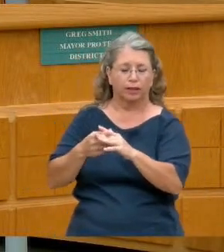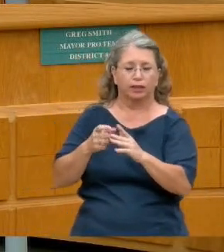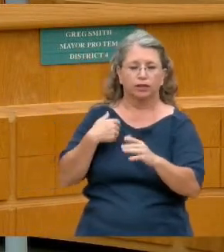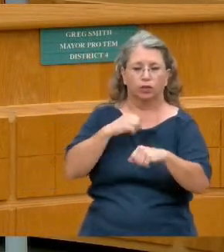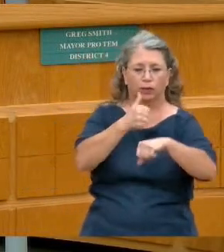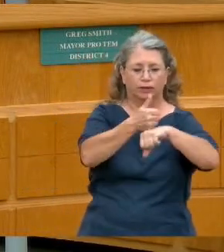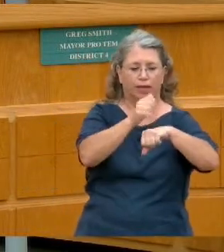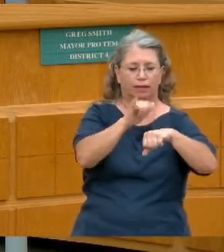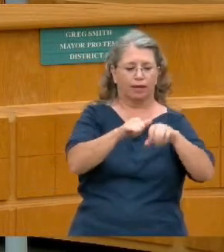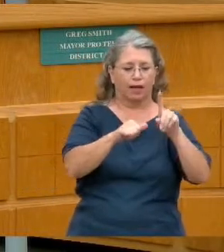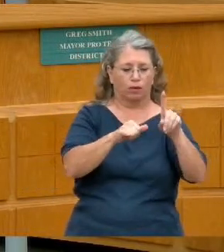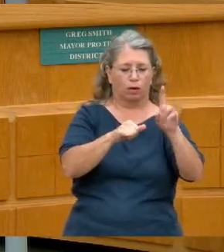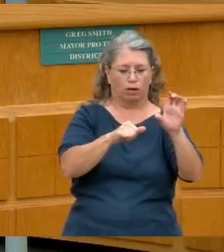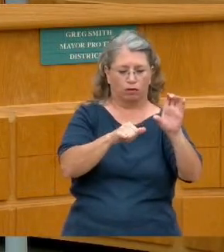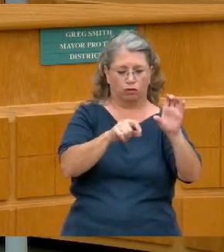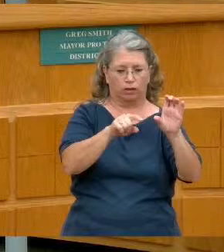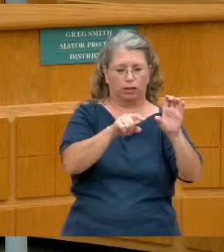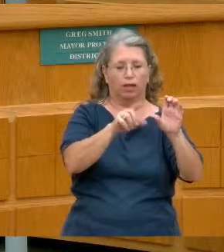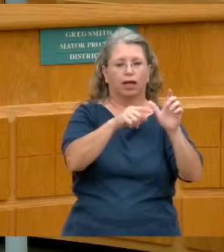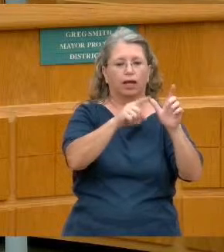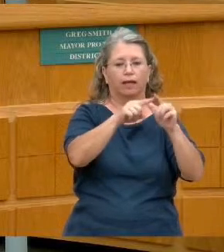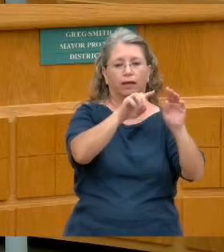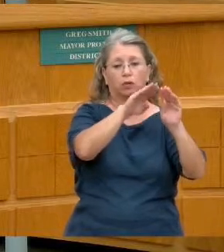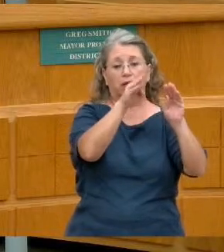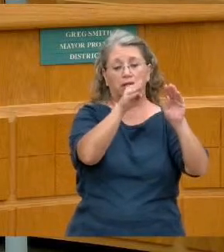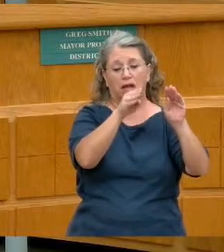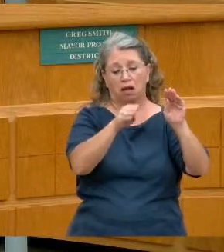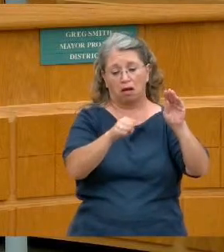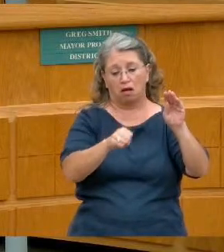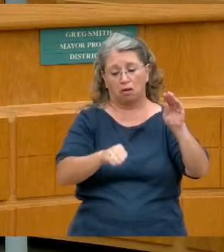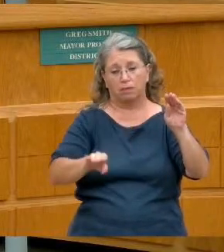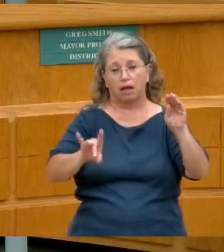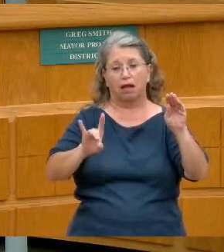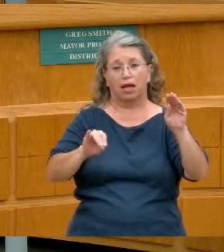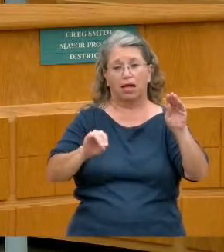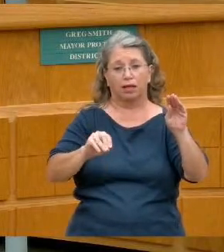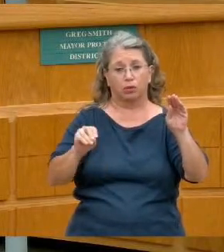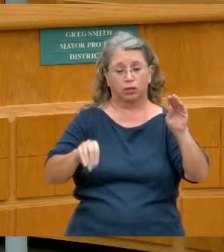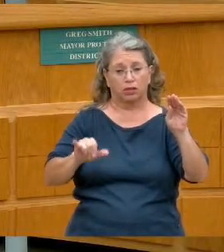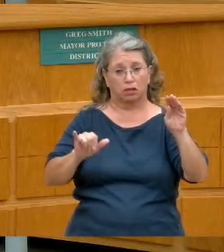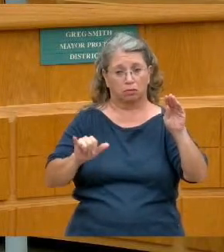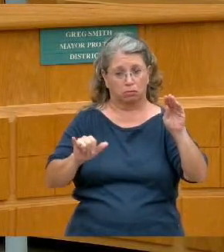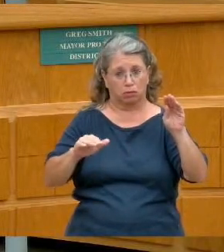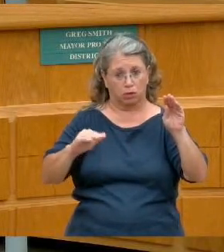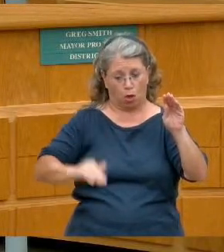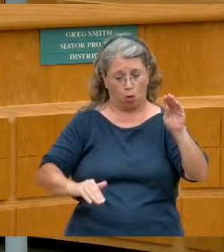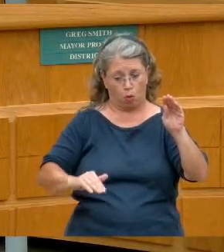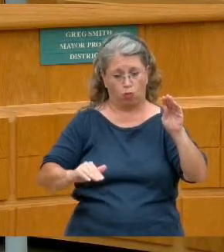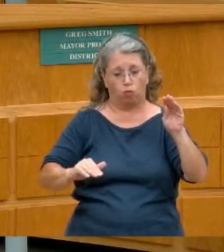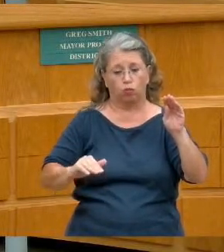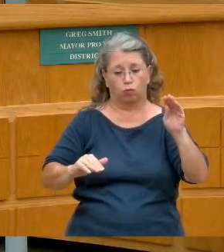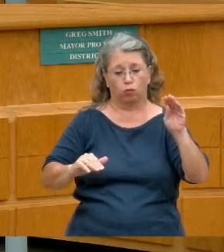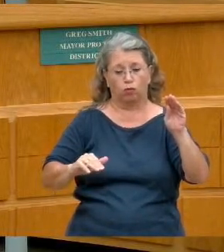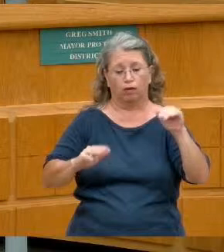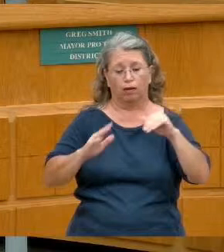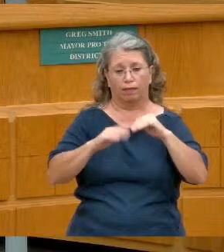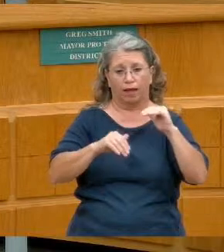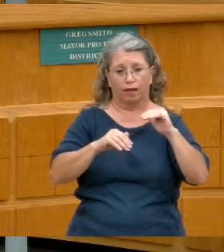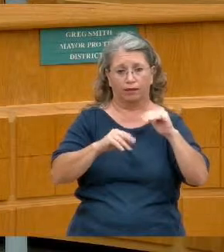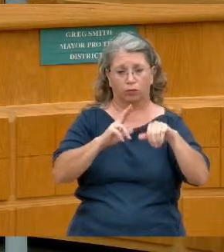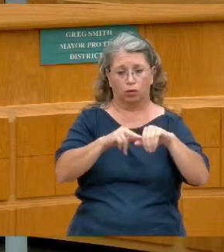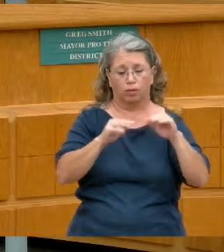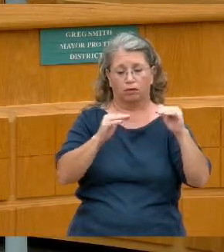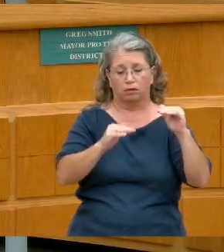100. And then we deviate from normal. We got down to about 80% lower than normal people leaving home. And then we're back